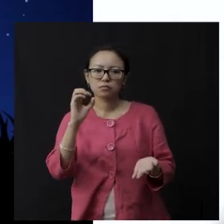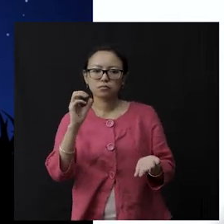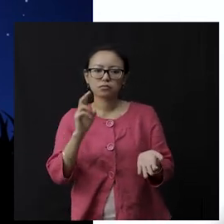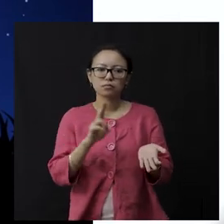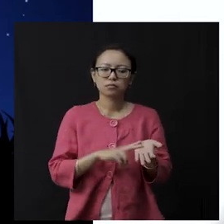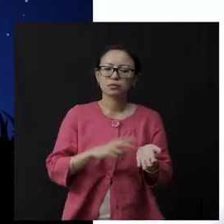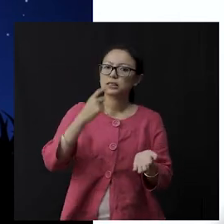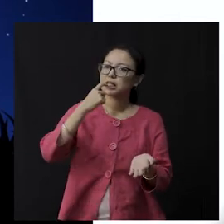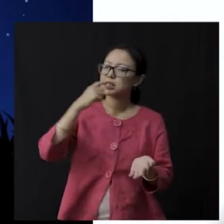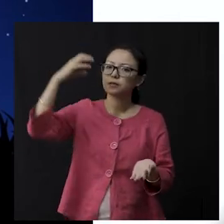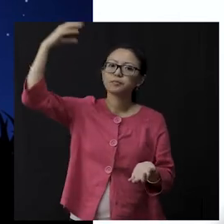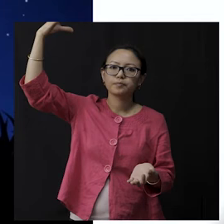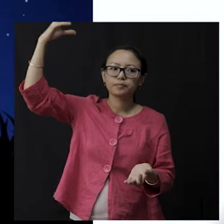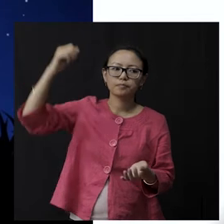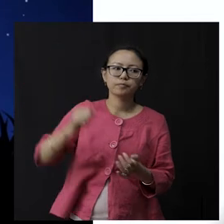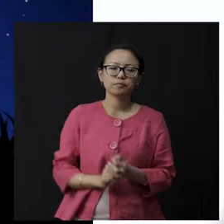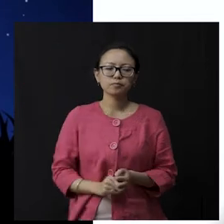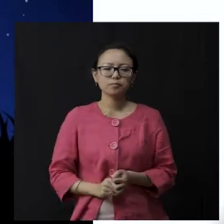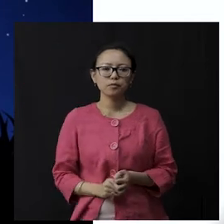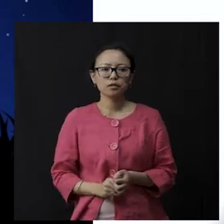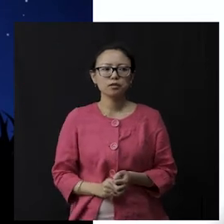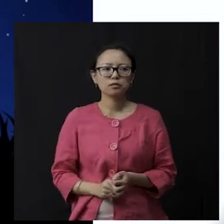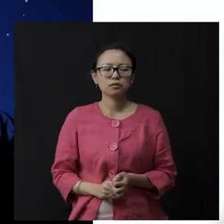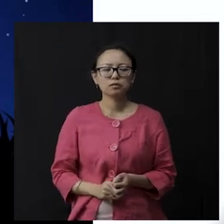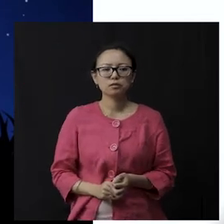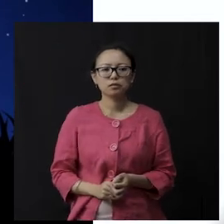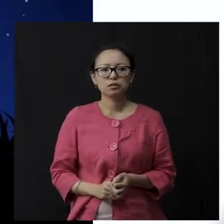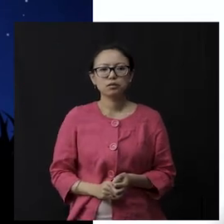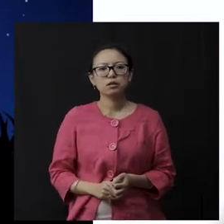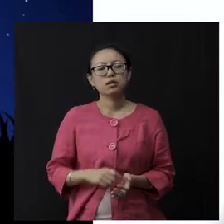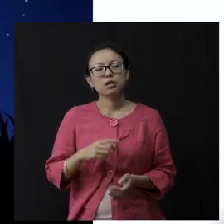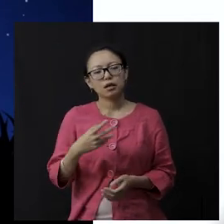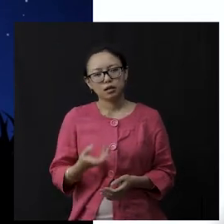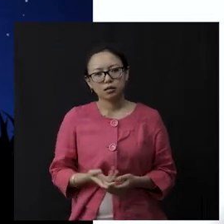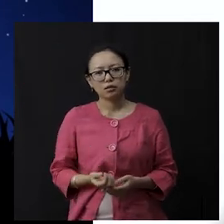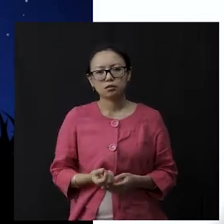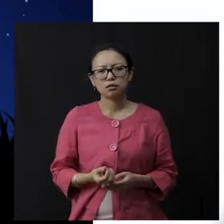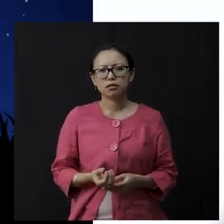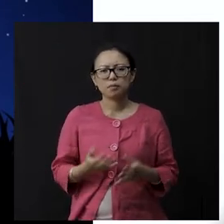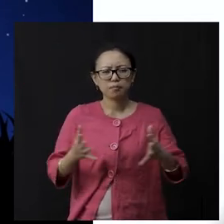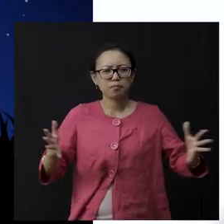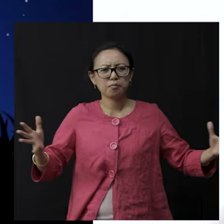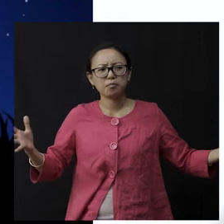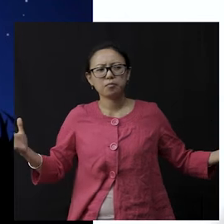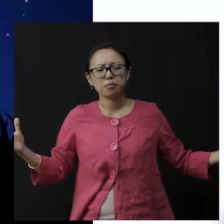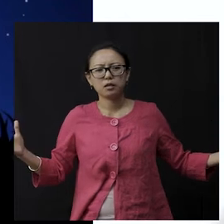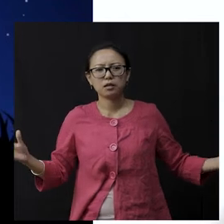M-O-O-N. Moon. And many other, you know, shiny,